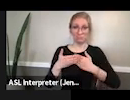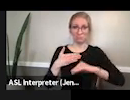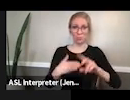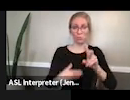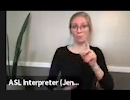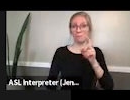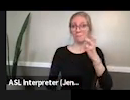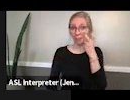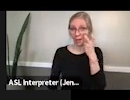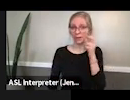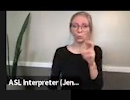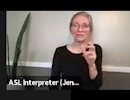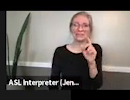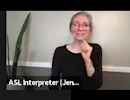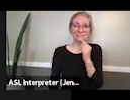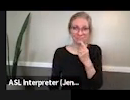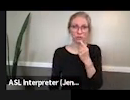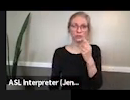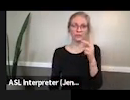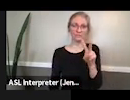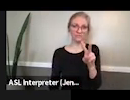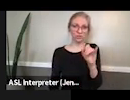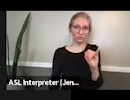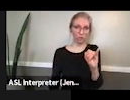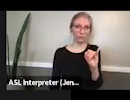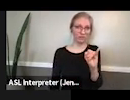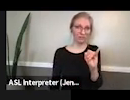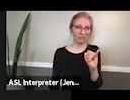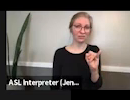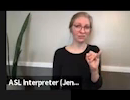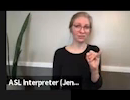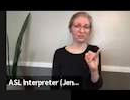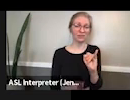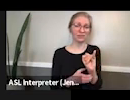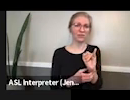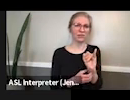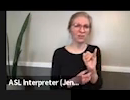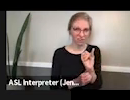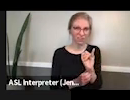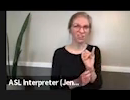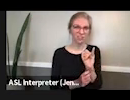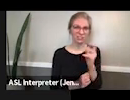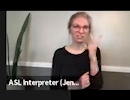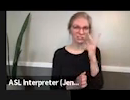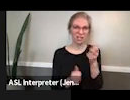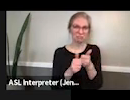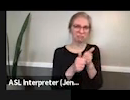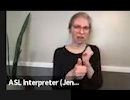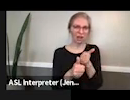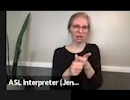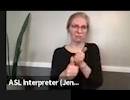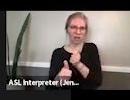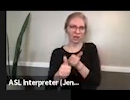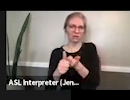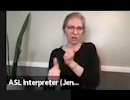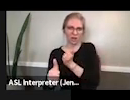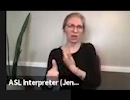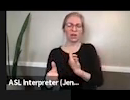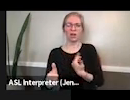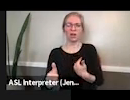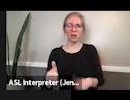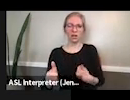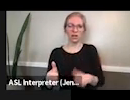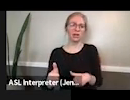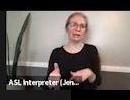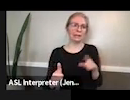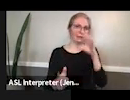impairment, look at all the things on which they're behind. Look at all the things that they've